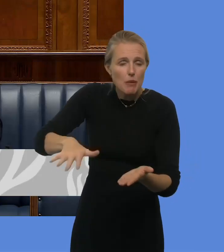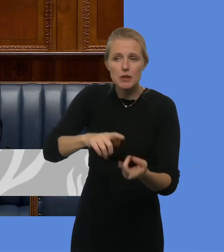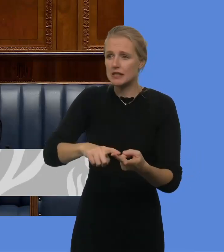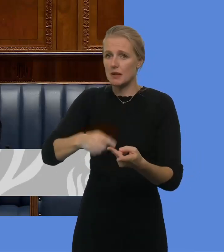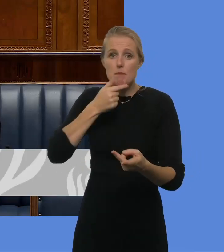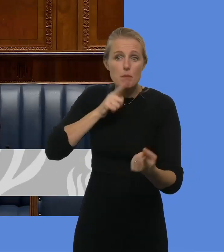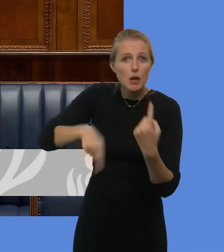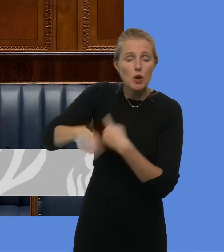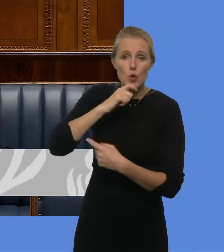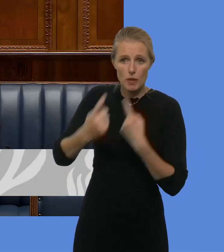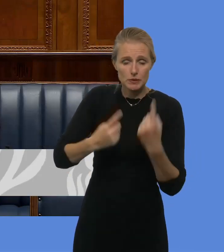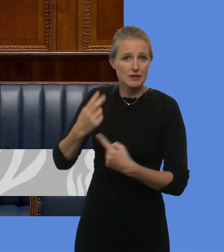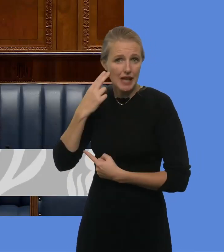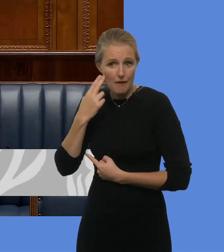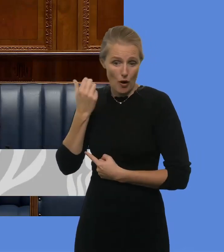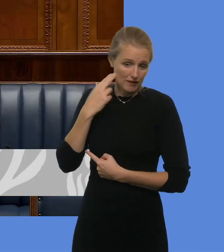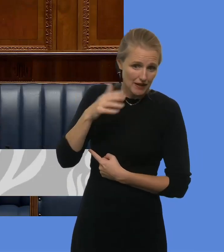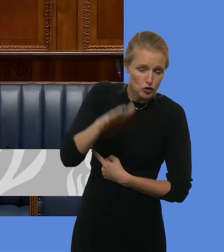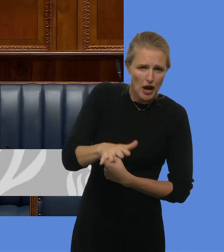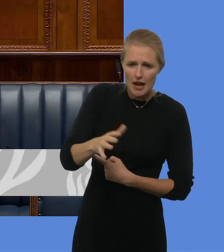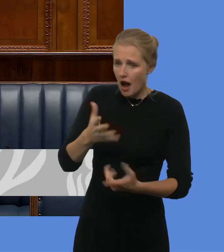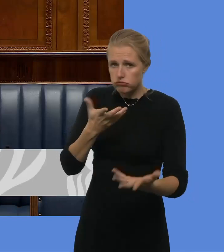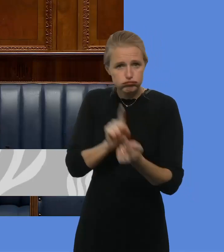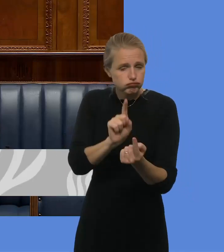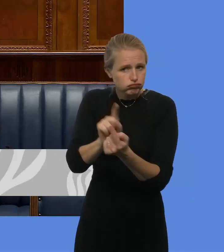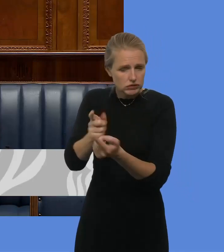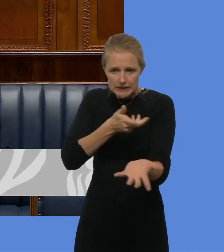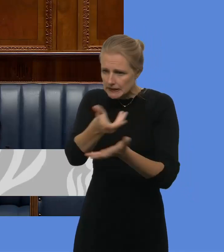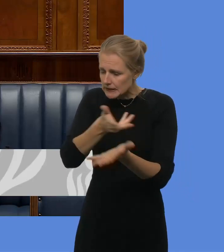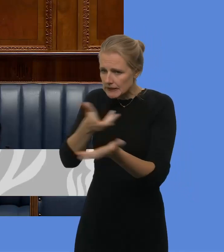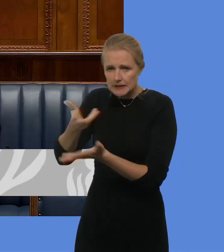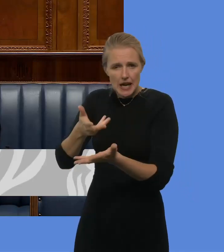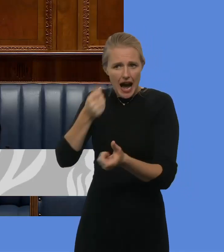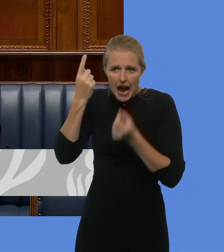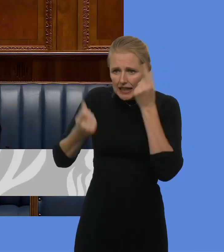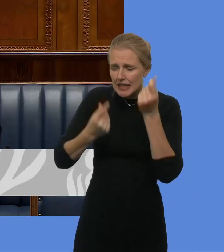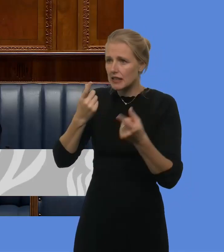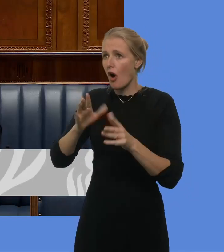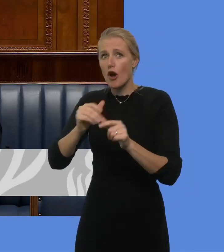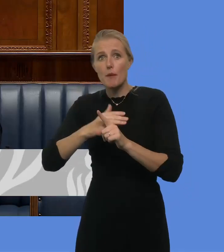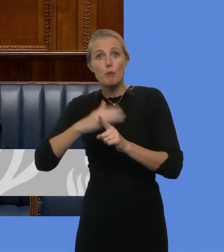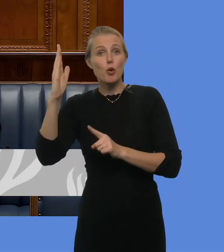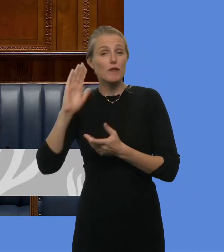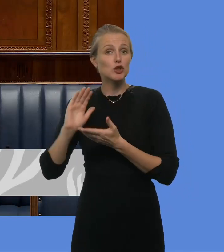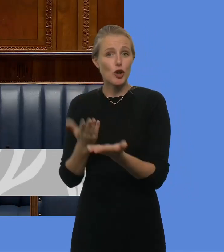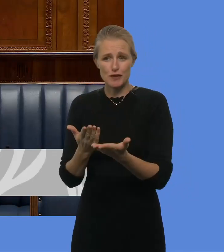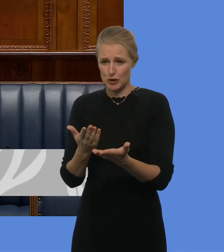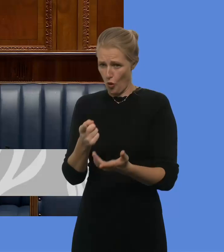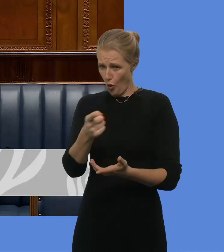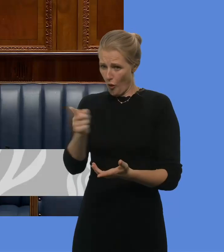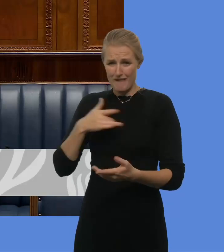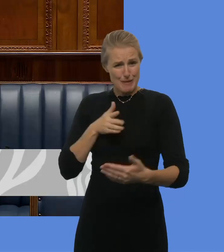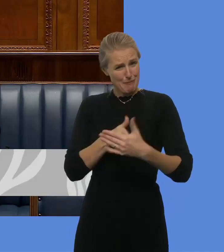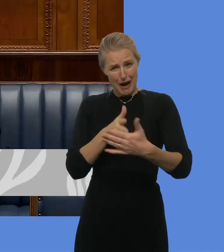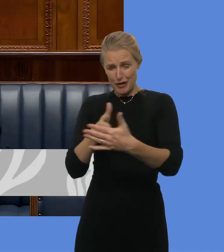further understand their challenges, opportunities to improve services, and work with them to reduce and remove any barriers they face. I